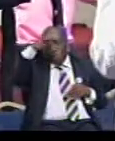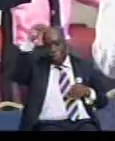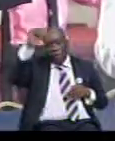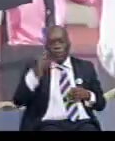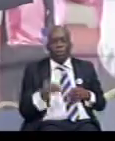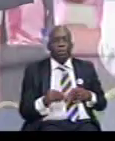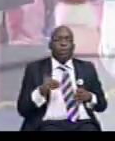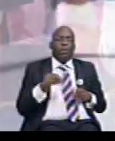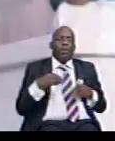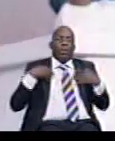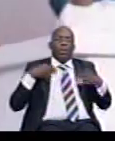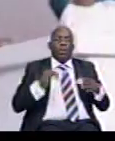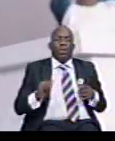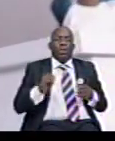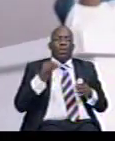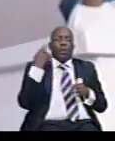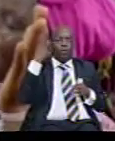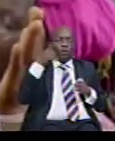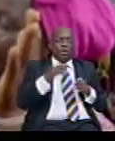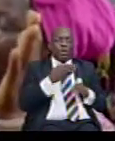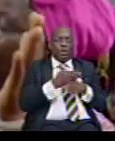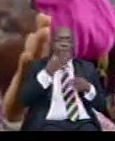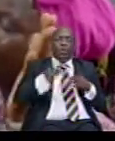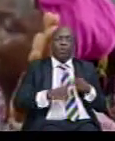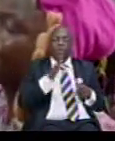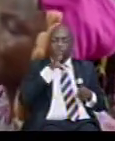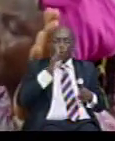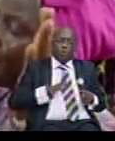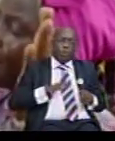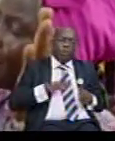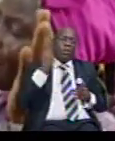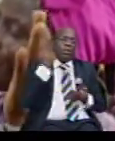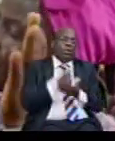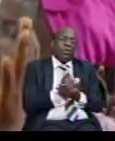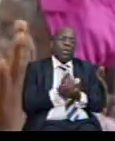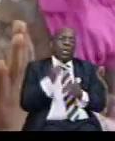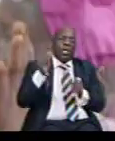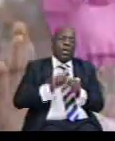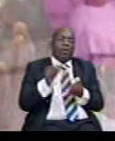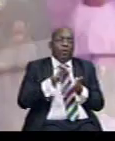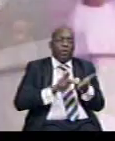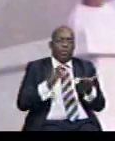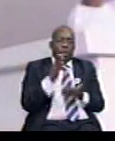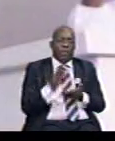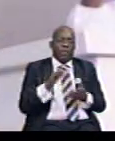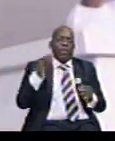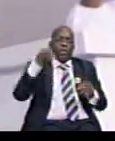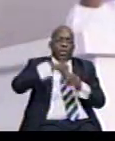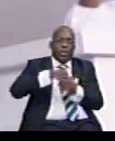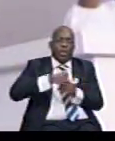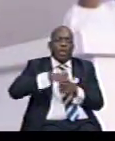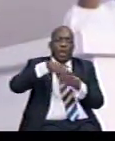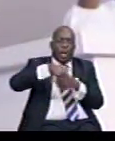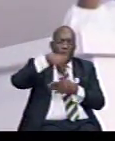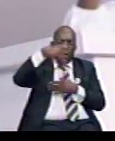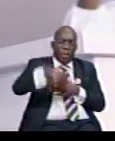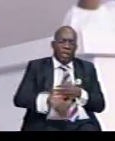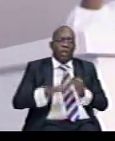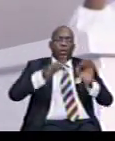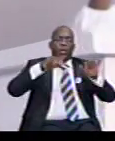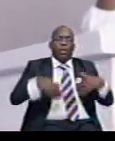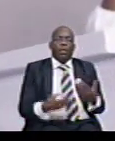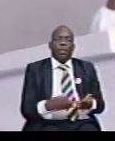Healing for the whole woman. Every part, internal, external, up, down, give them total